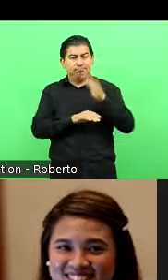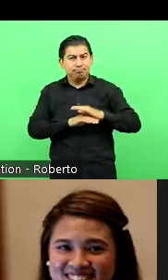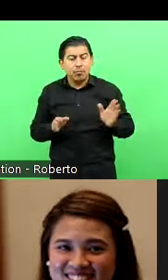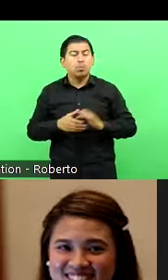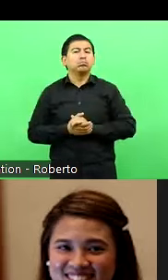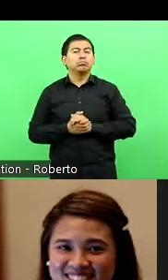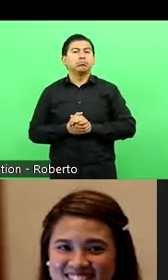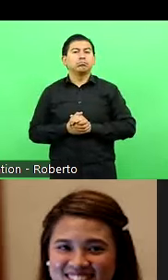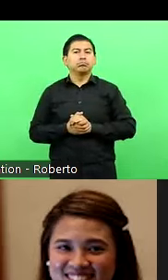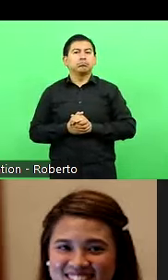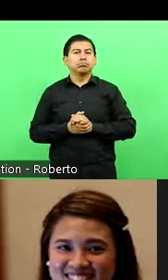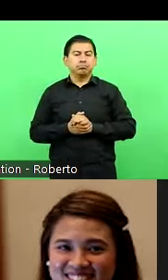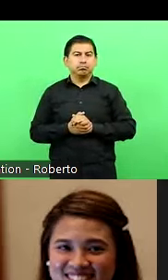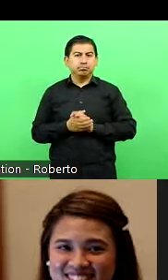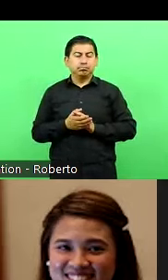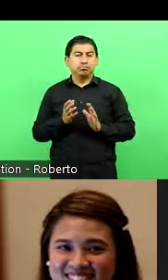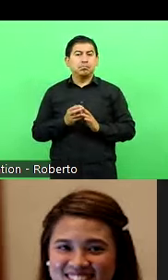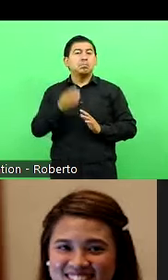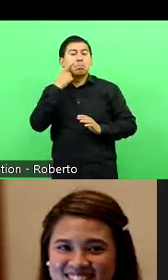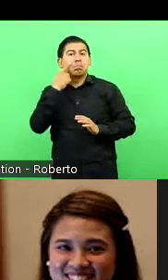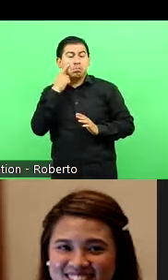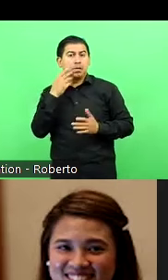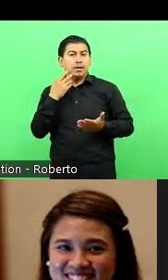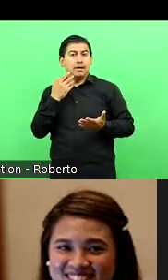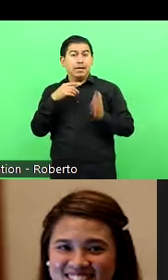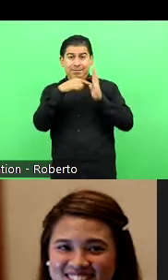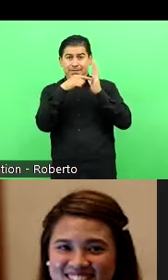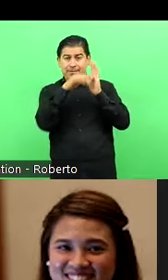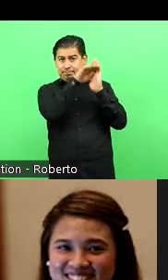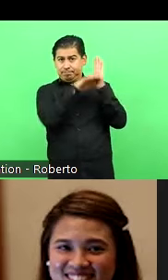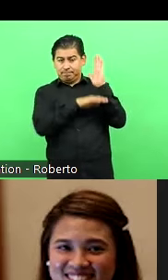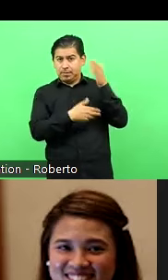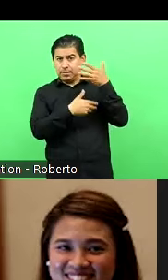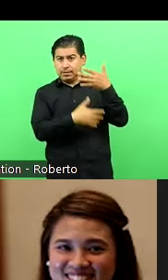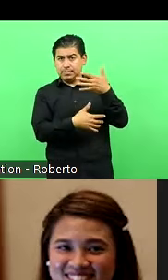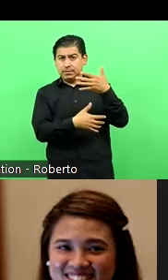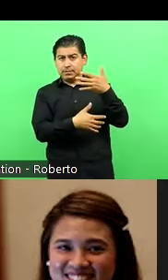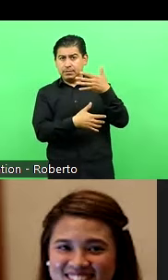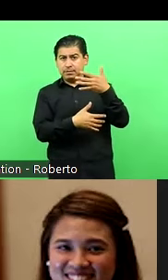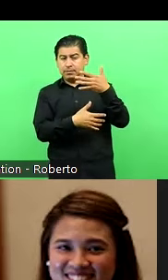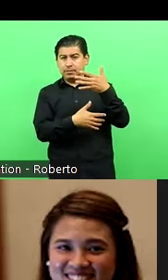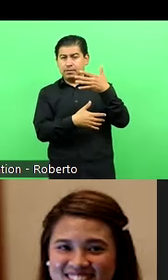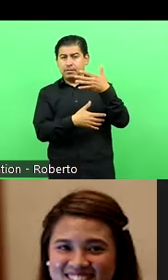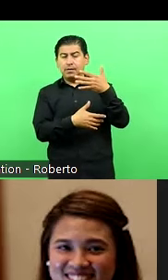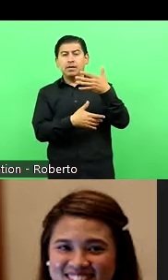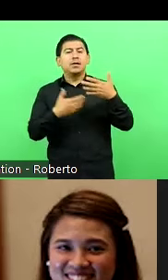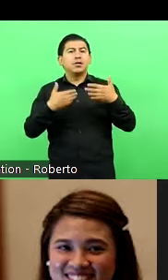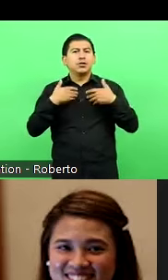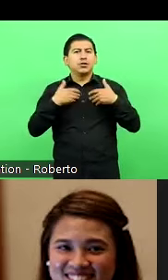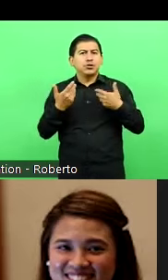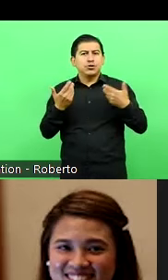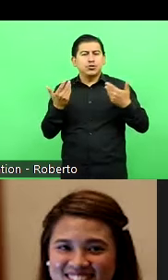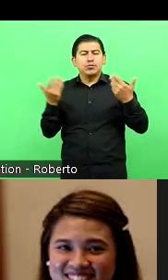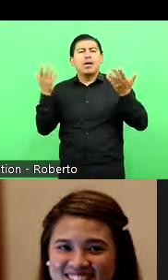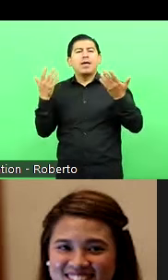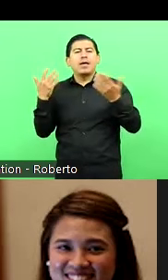focus to build on our inclusion policies. So in particular, there are gaps in